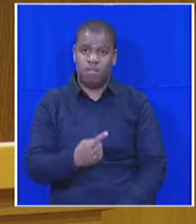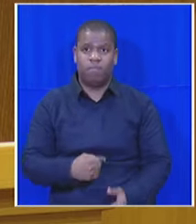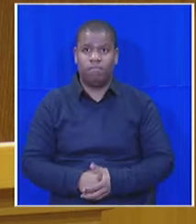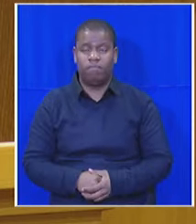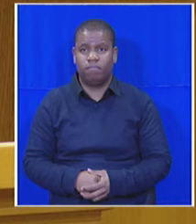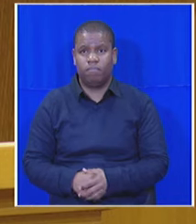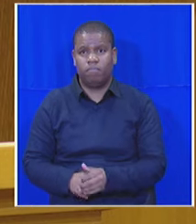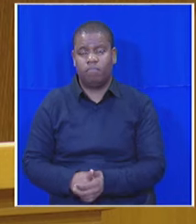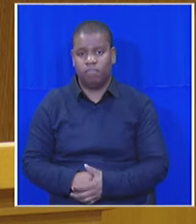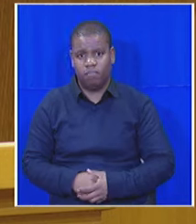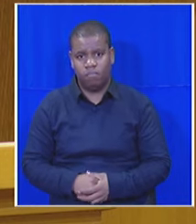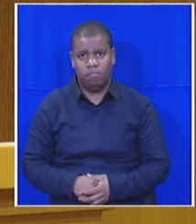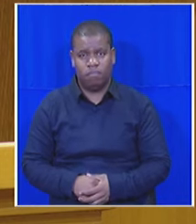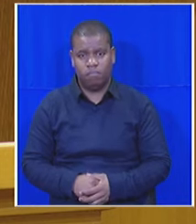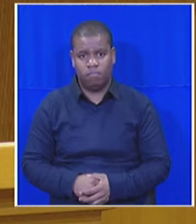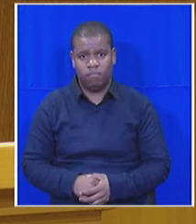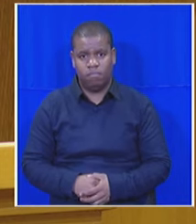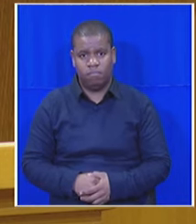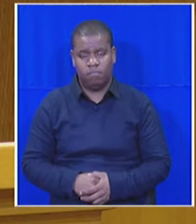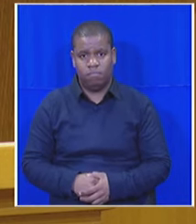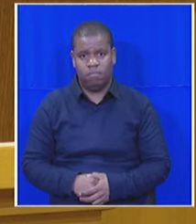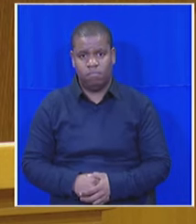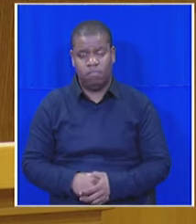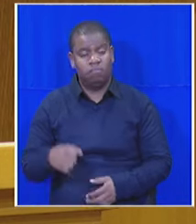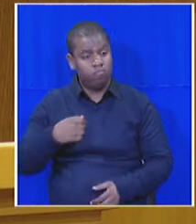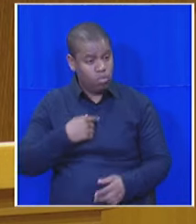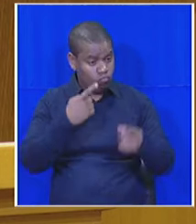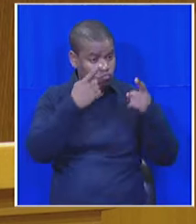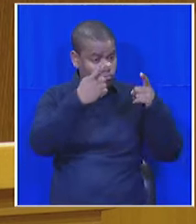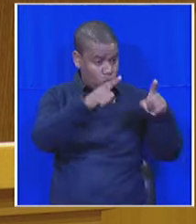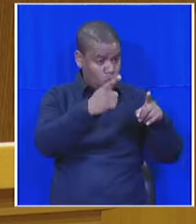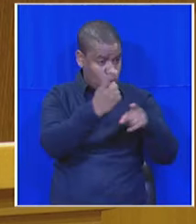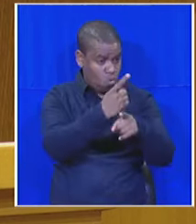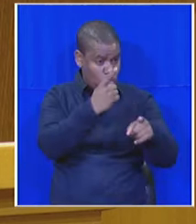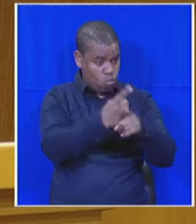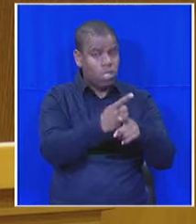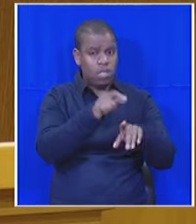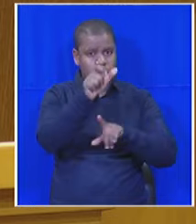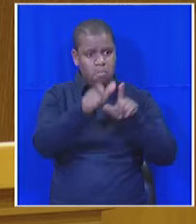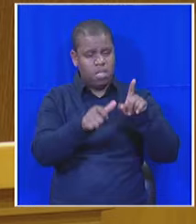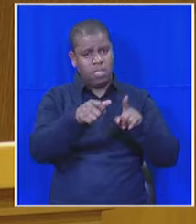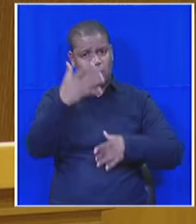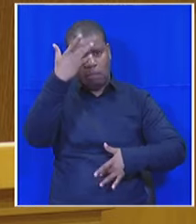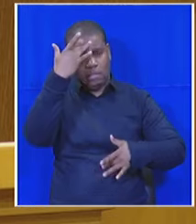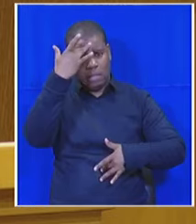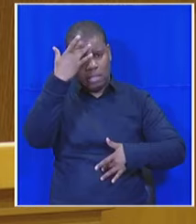that I can go out there and put dialysis machine throughout the country, but my people